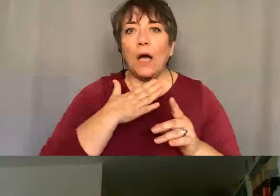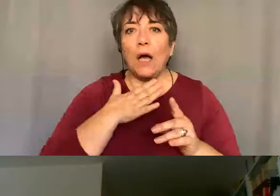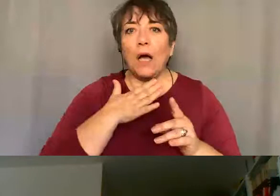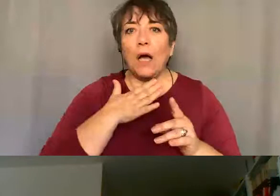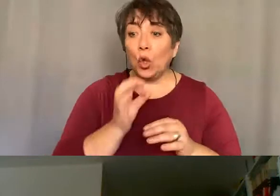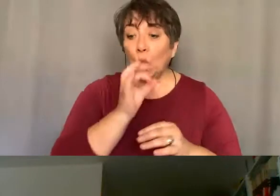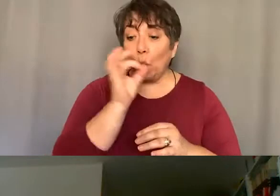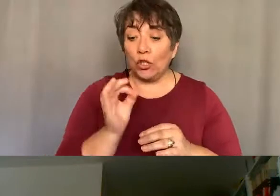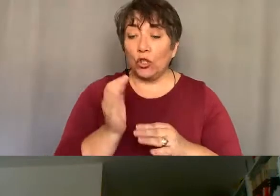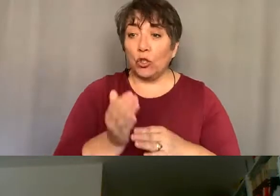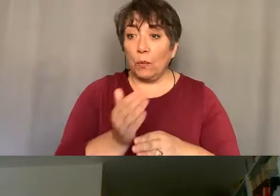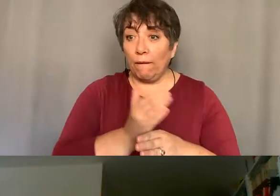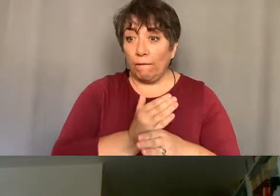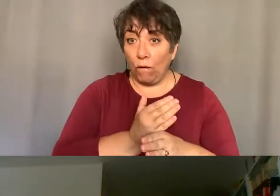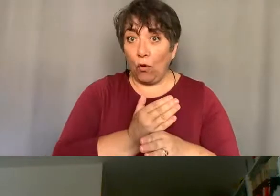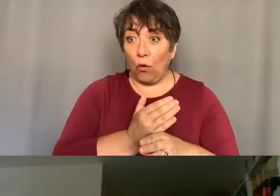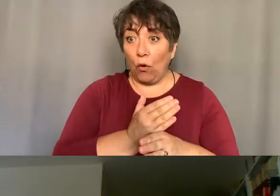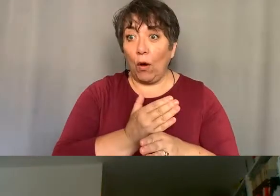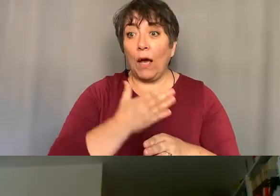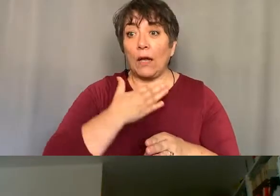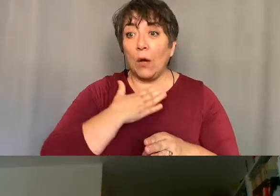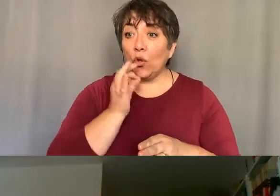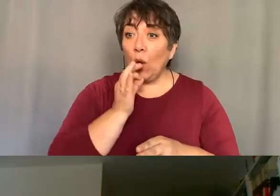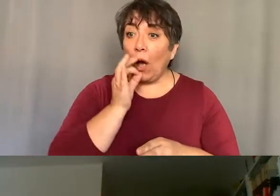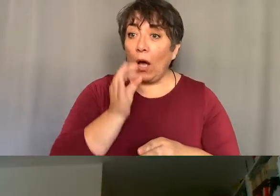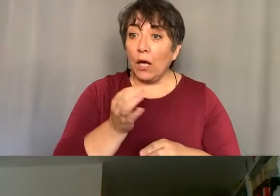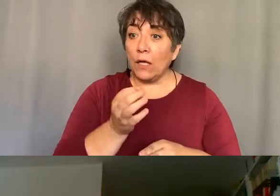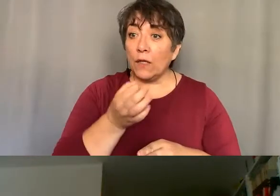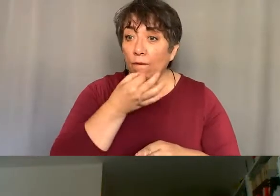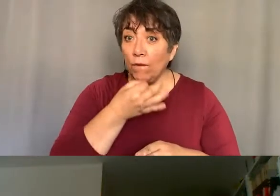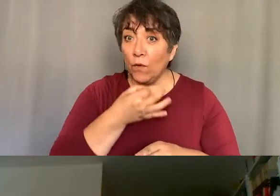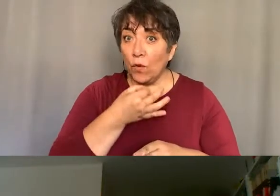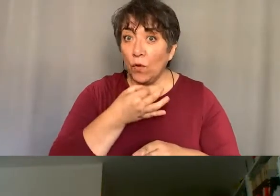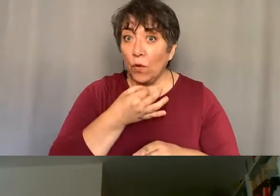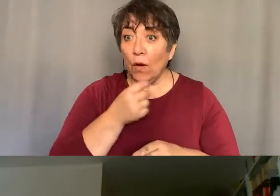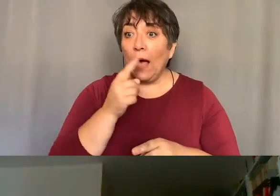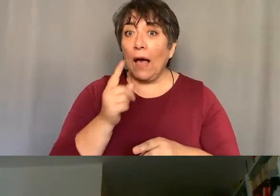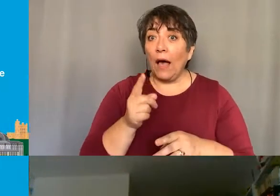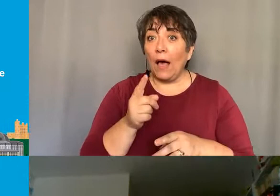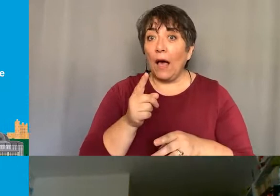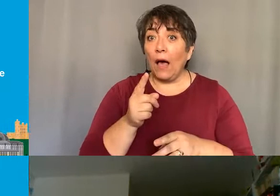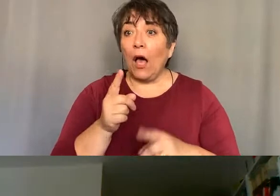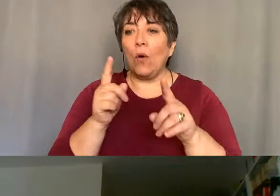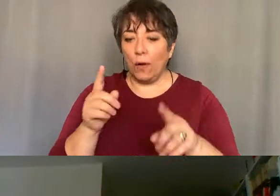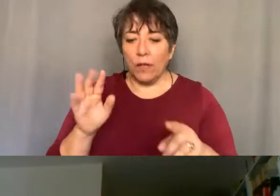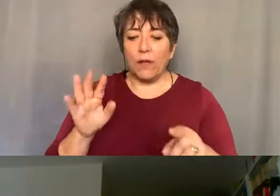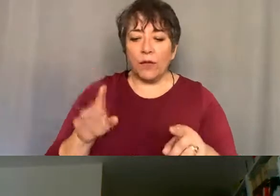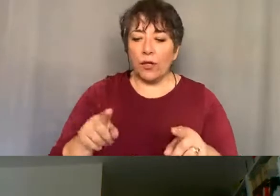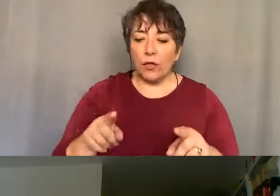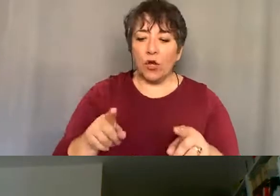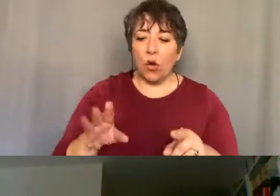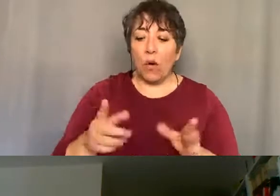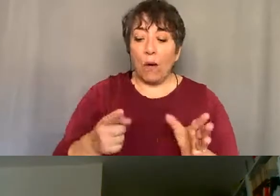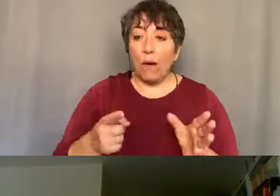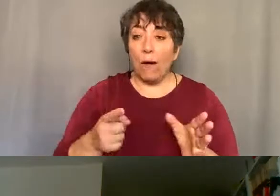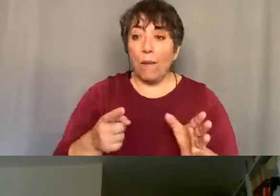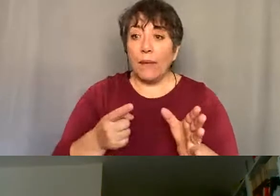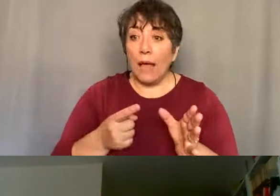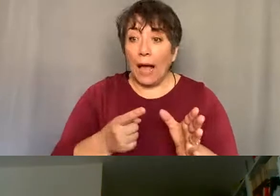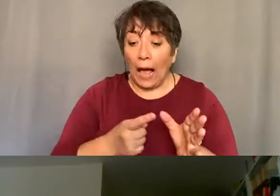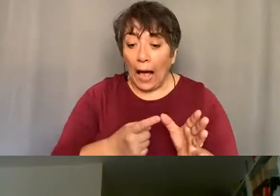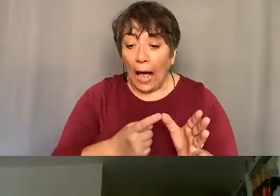I'm going to just cover a few of those, and then I'm going to come to you, Bridget, if that's all right, to ask Alison her question. So I'll